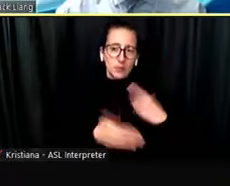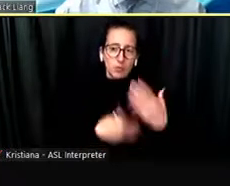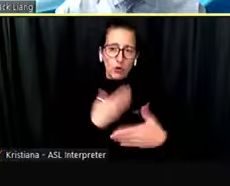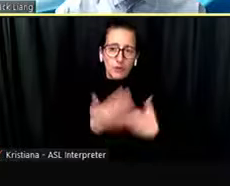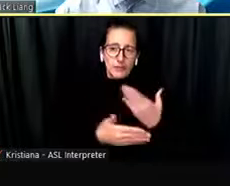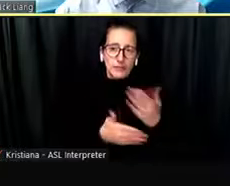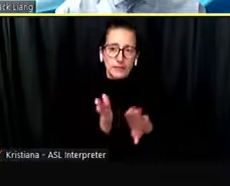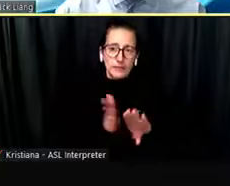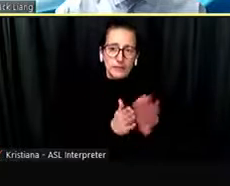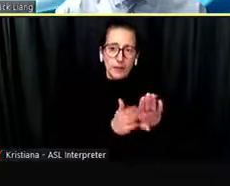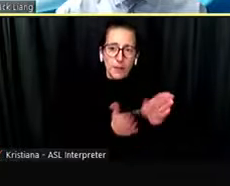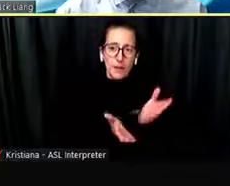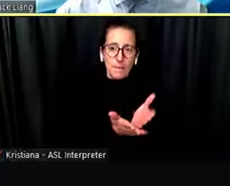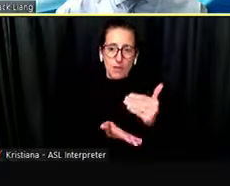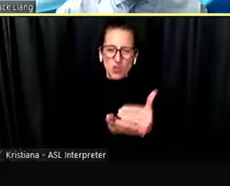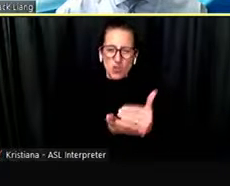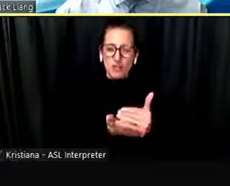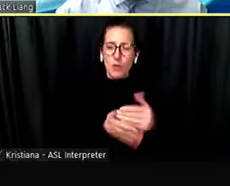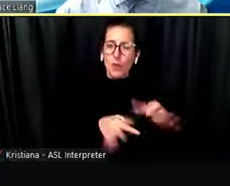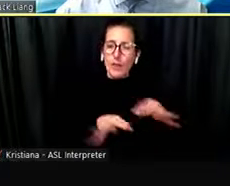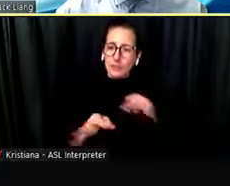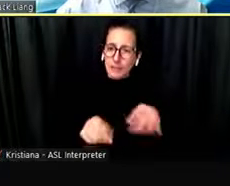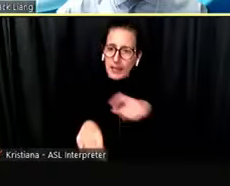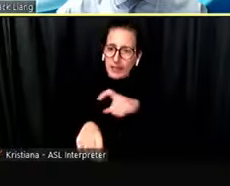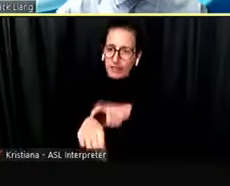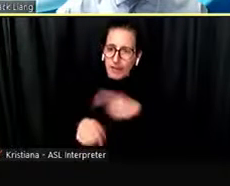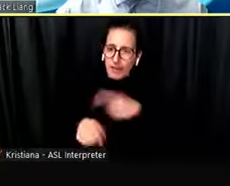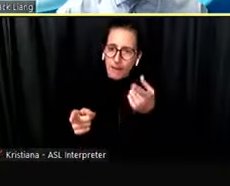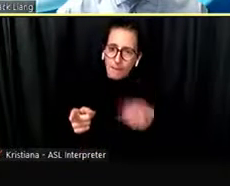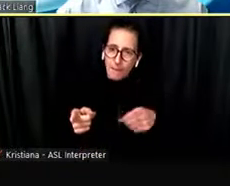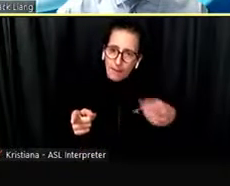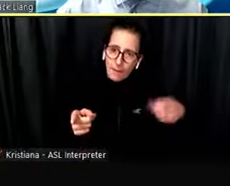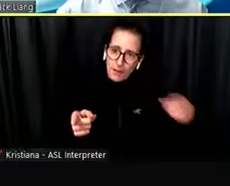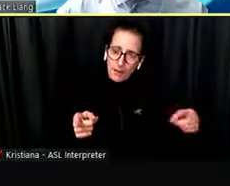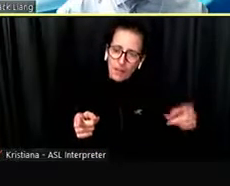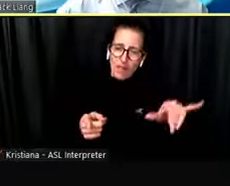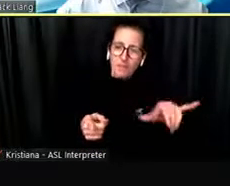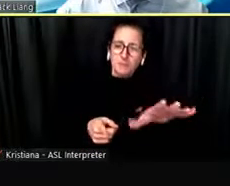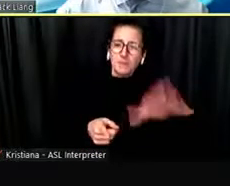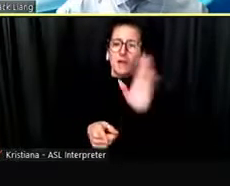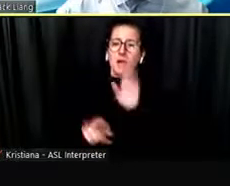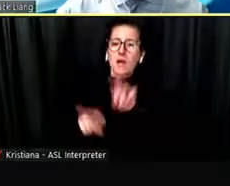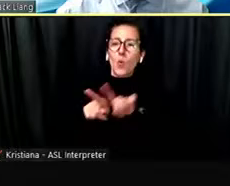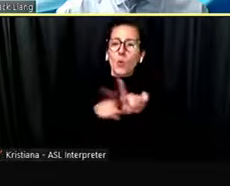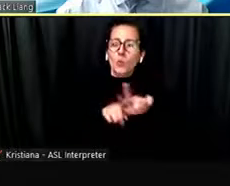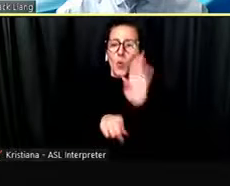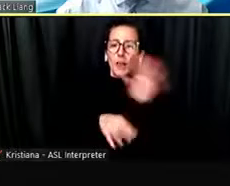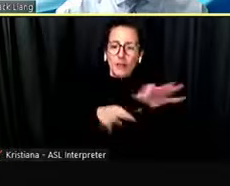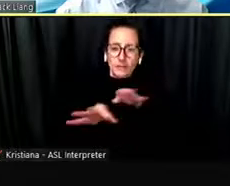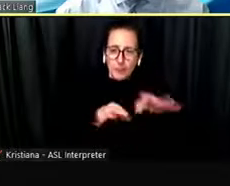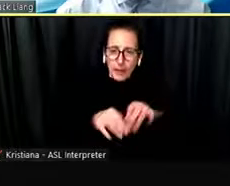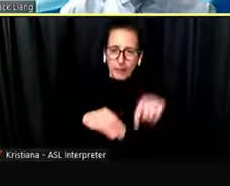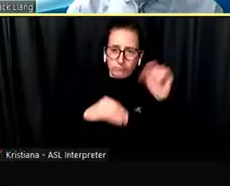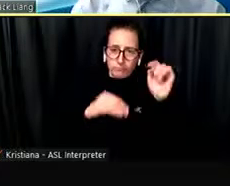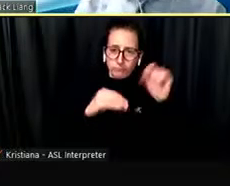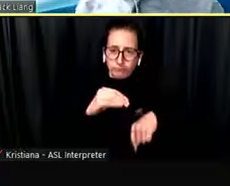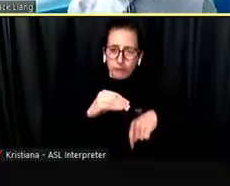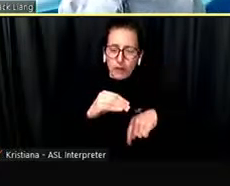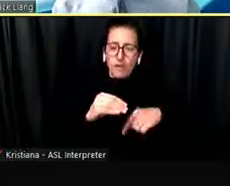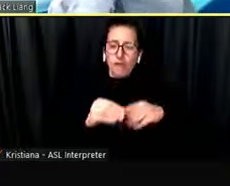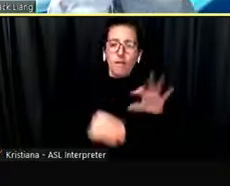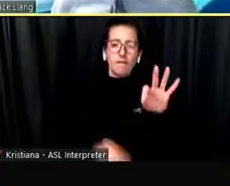a timeline perspective, as well as we will do a deep dive into the fiscal year 2021 budget